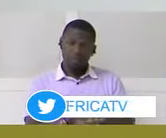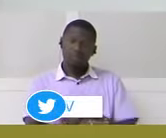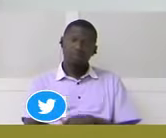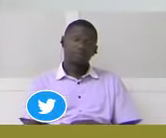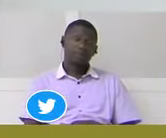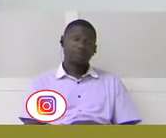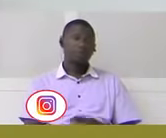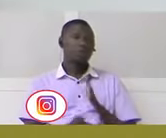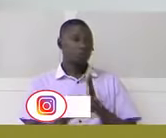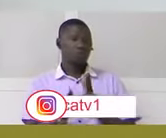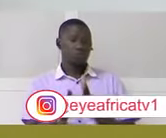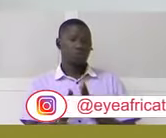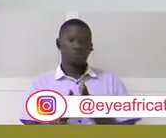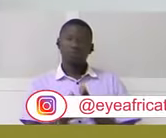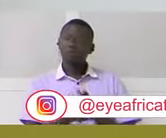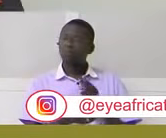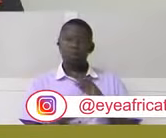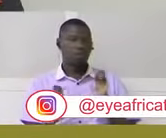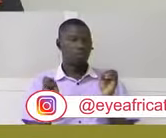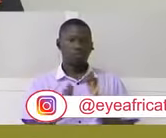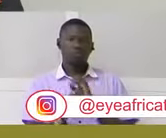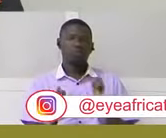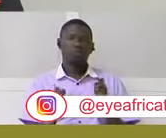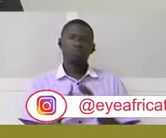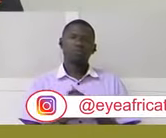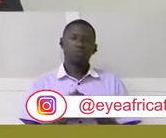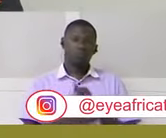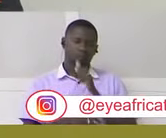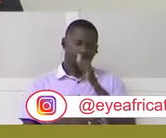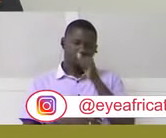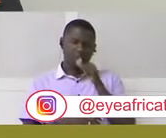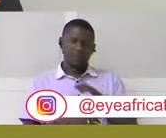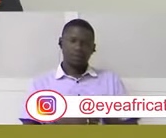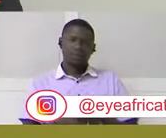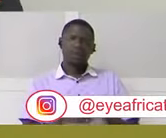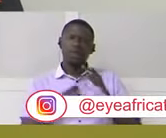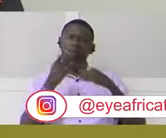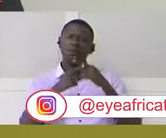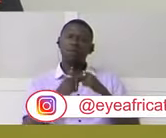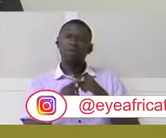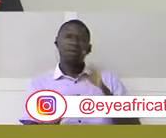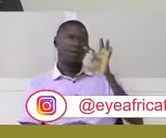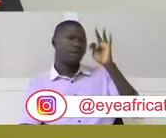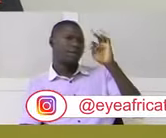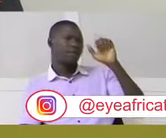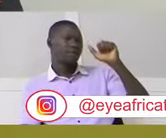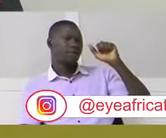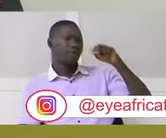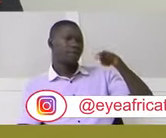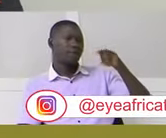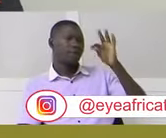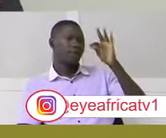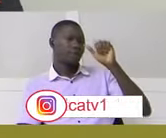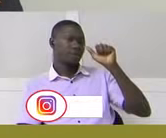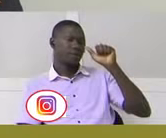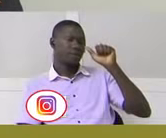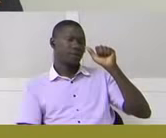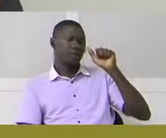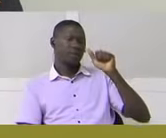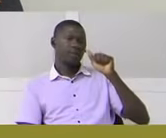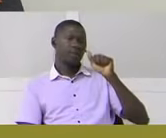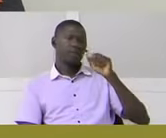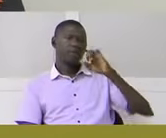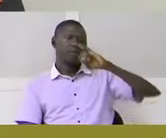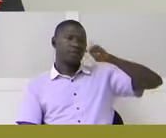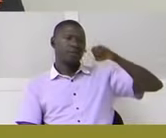not. Onyaro nyamanda. In the case of Fanta Jame, the protocol officer that you mentioned in the accident involving Fode